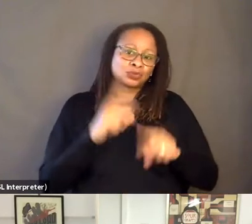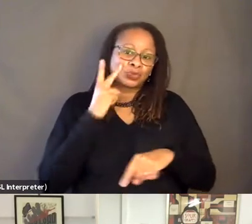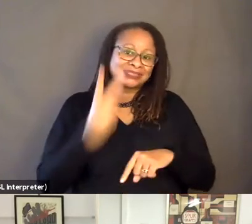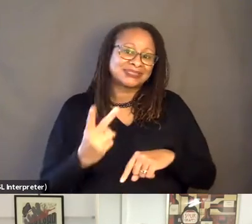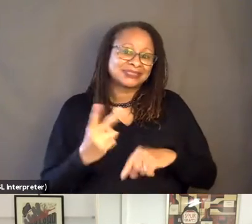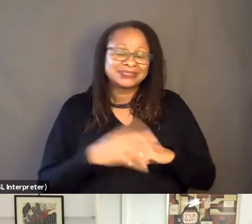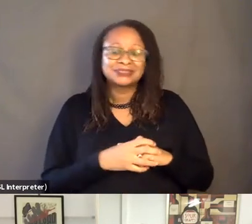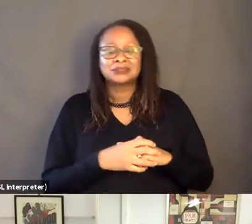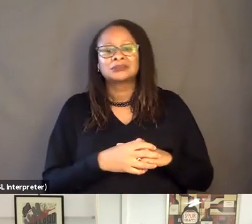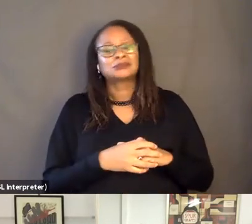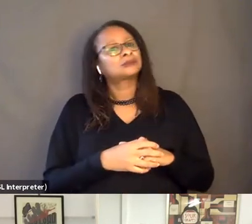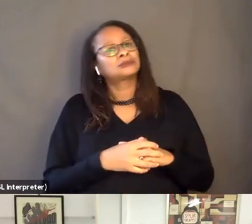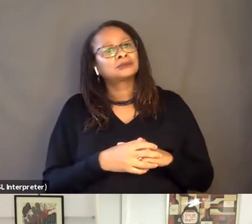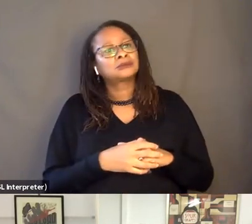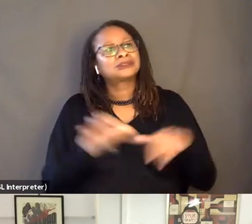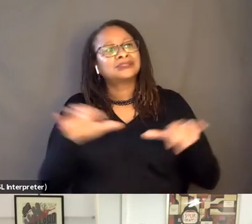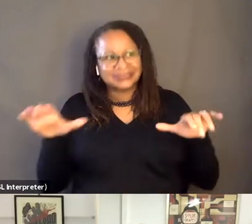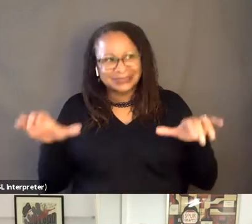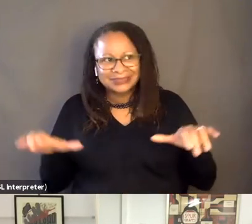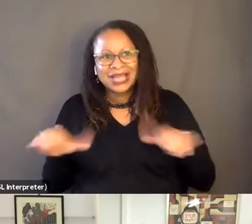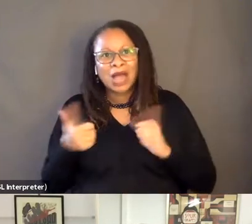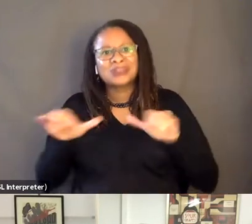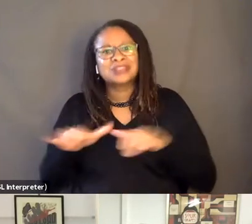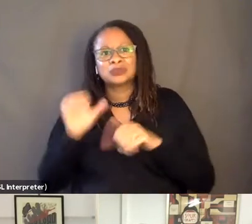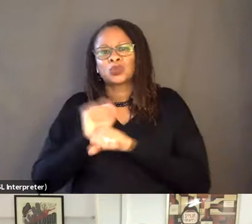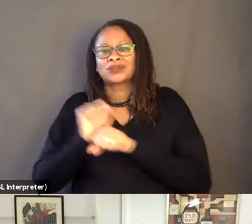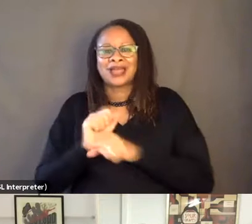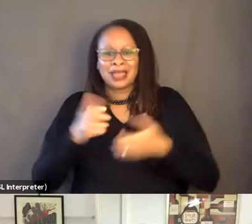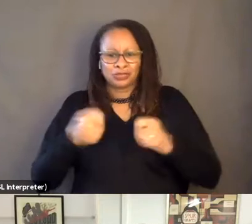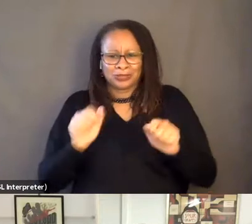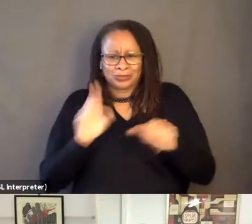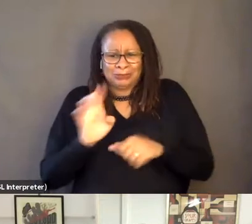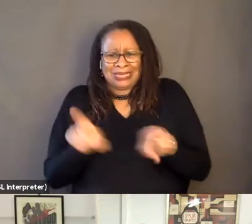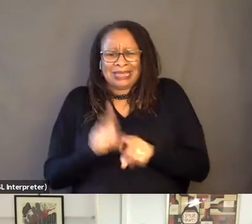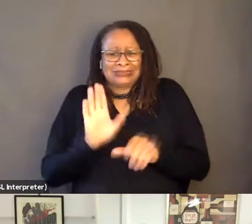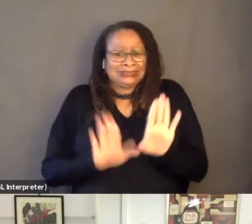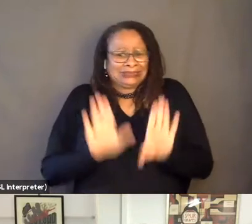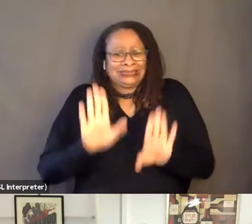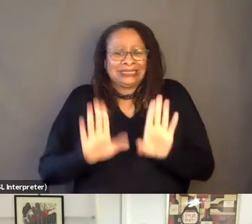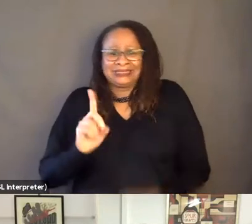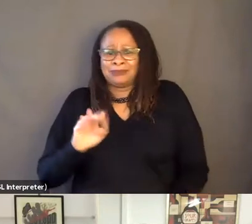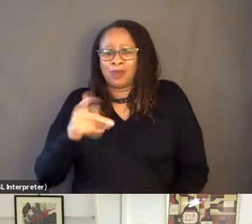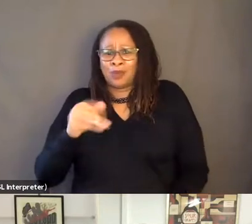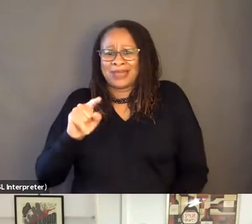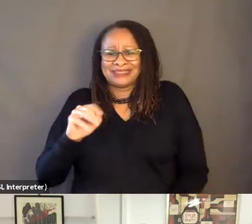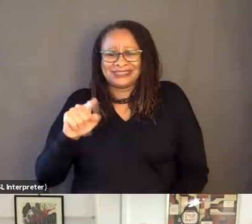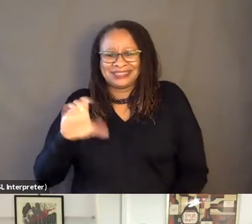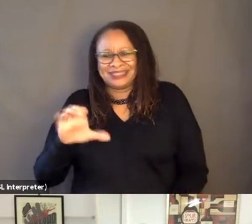how something does work. I'm trying to be as diplomatic as possible here. But